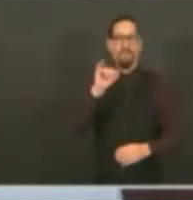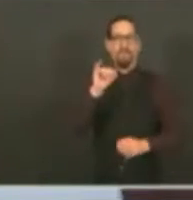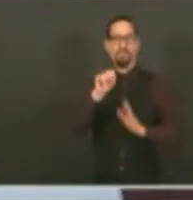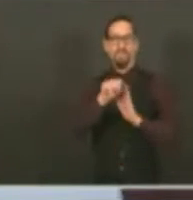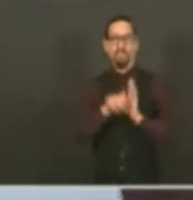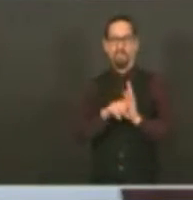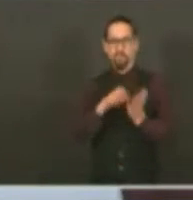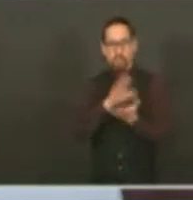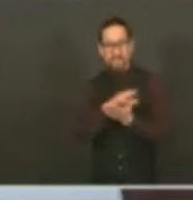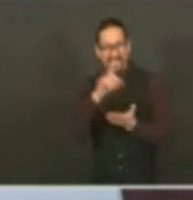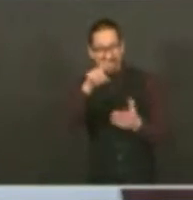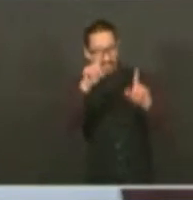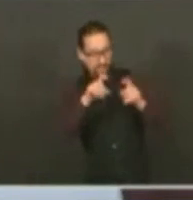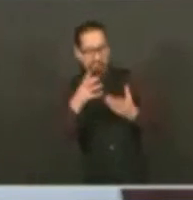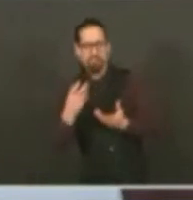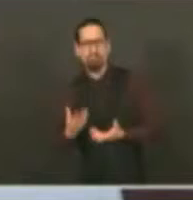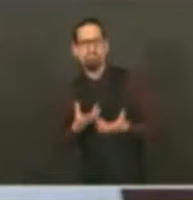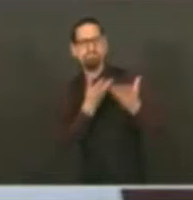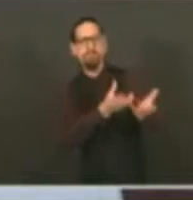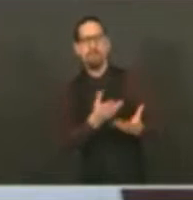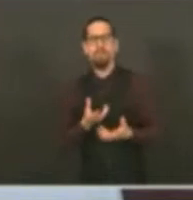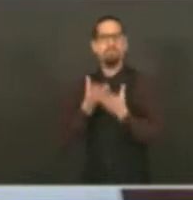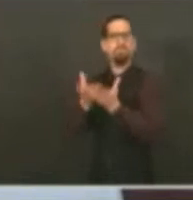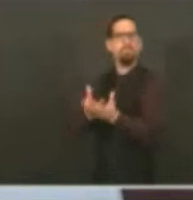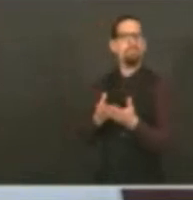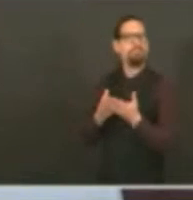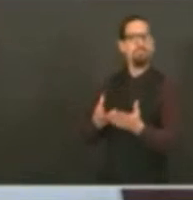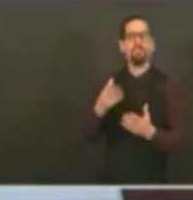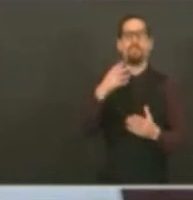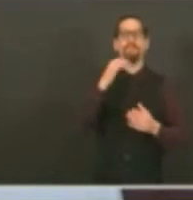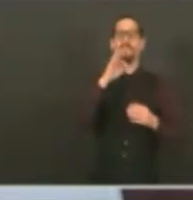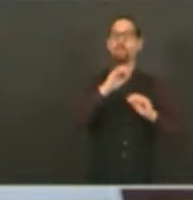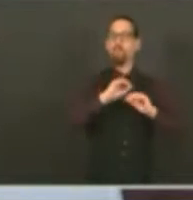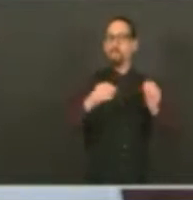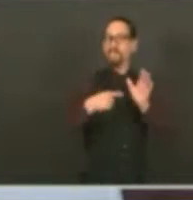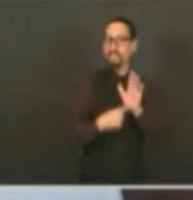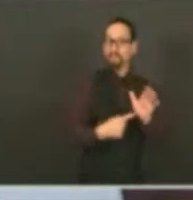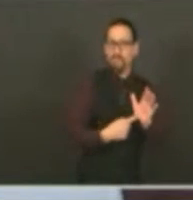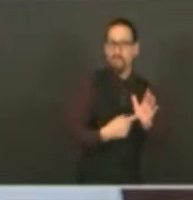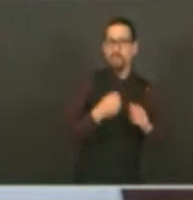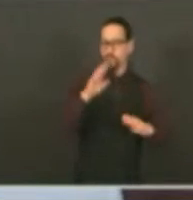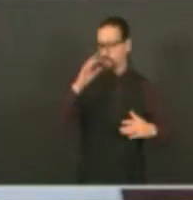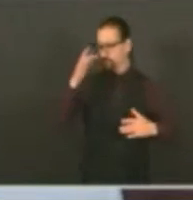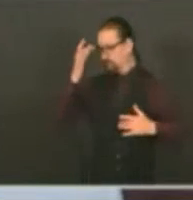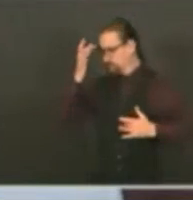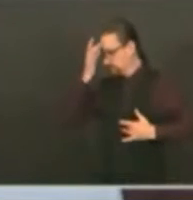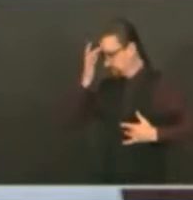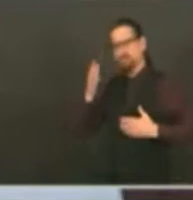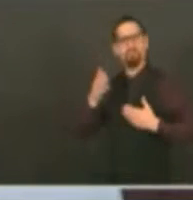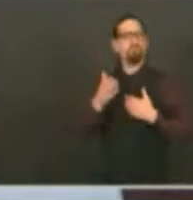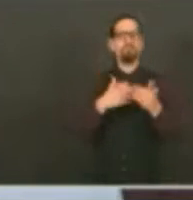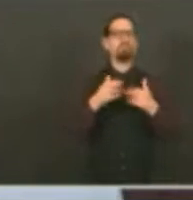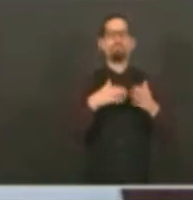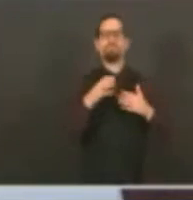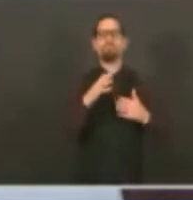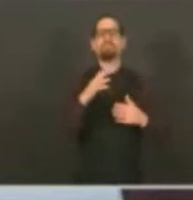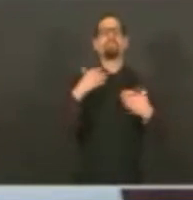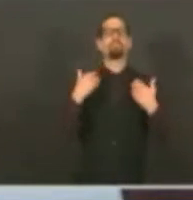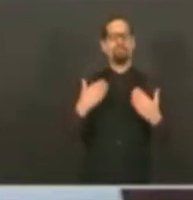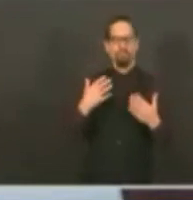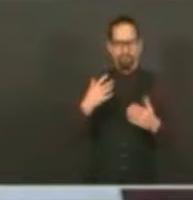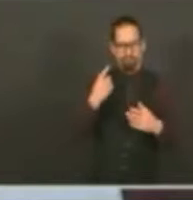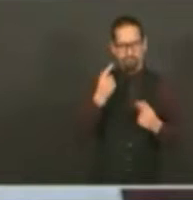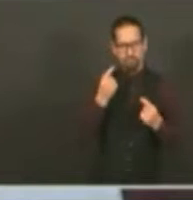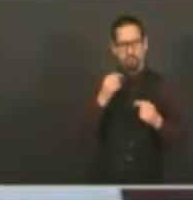So just testing of a whole entire school, whether they feel sick or not, on site, starting in January,